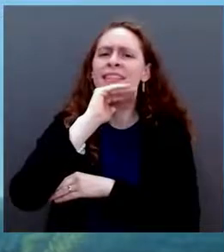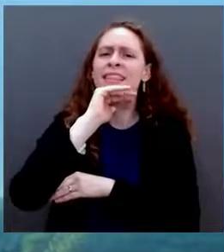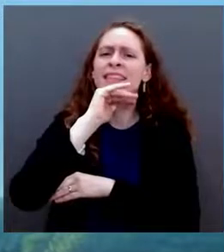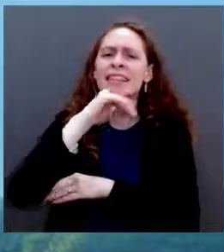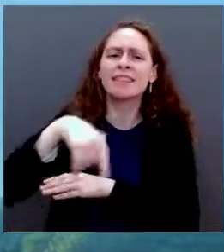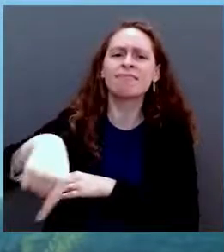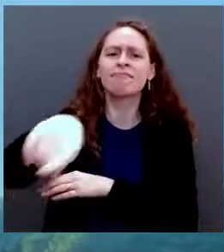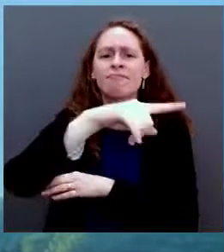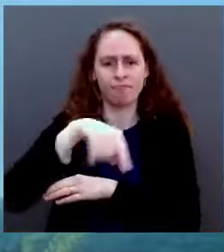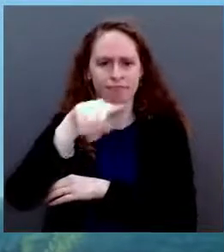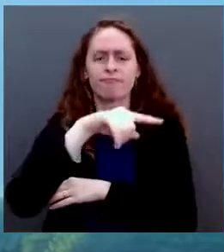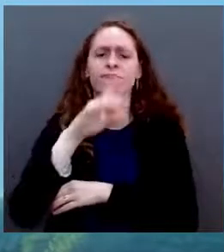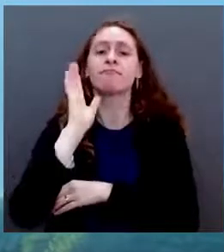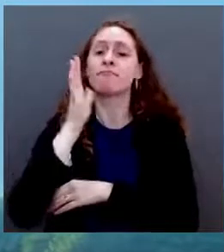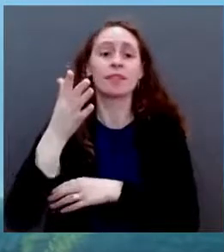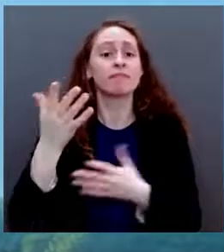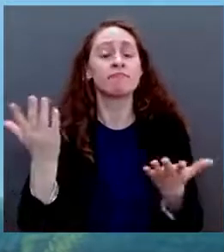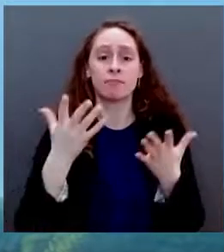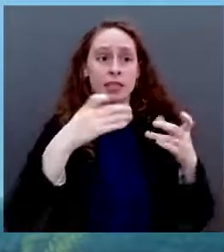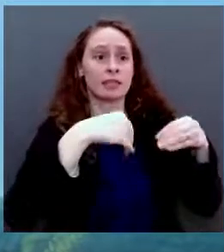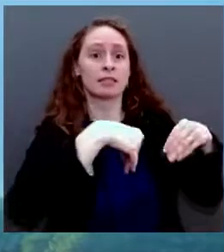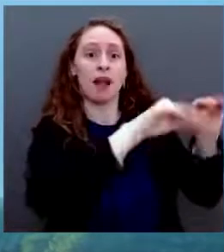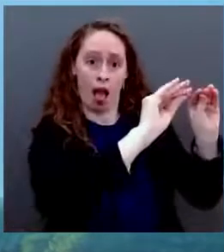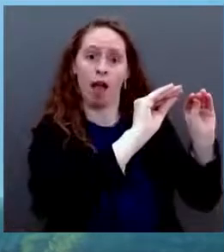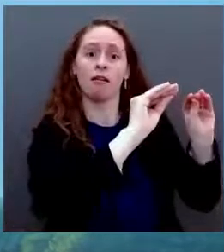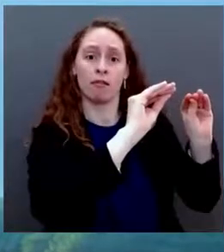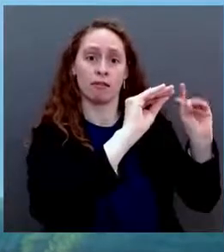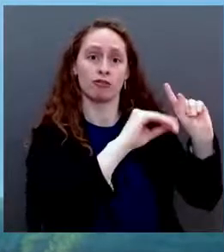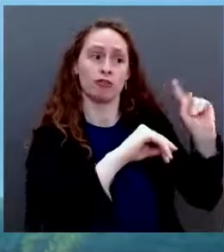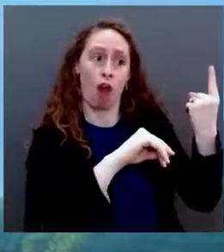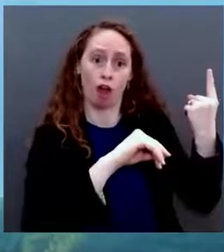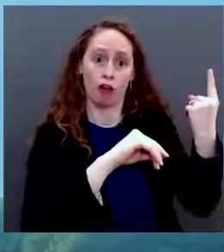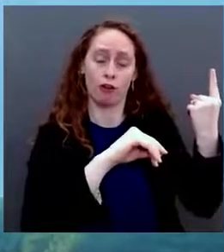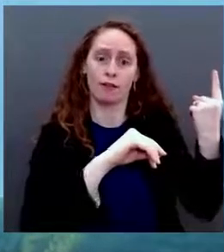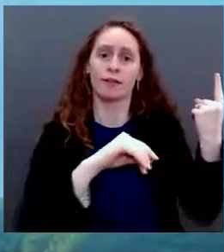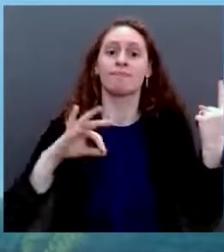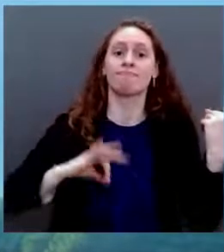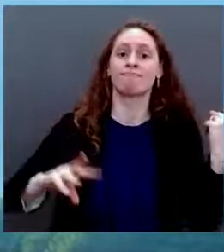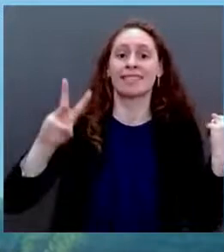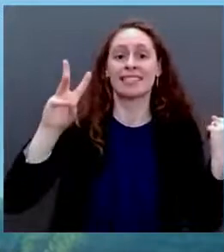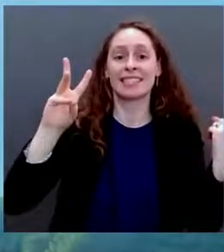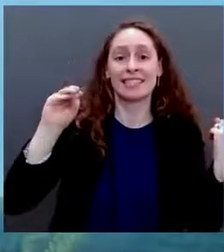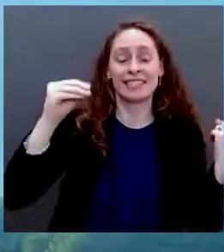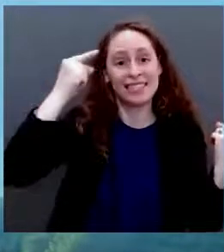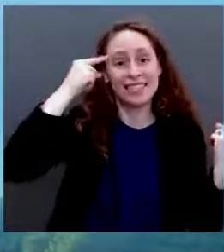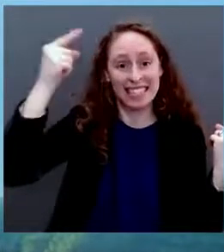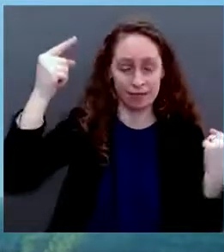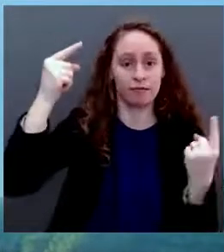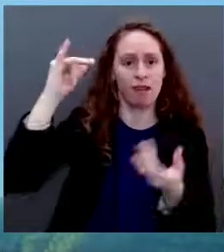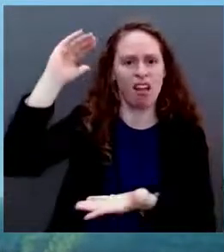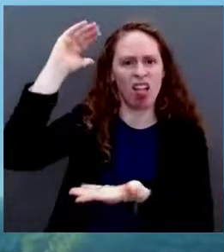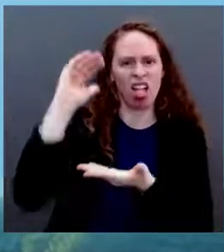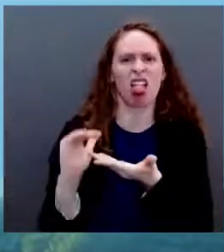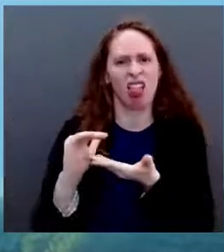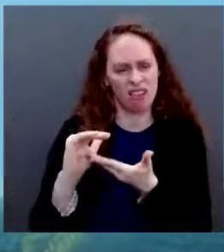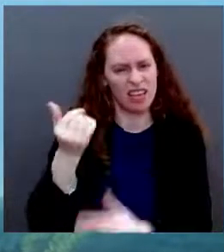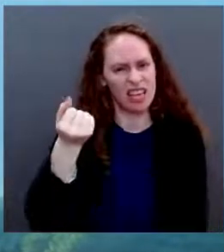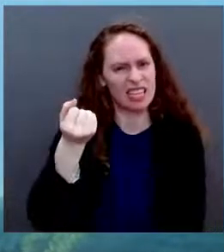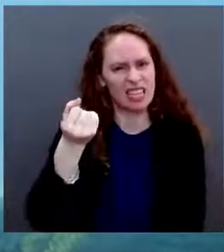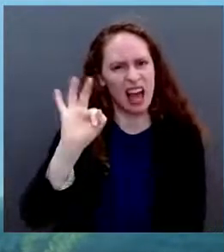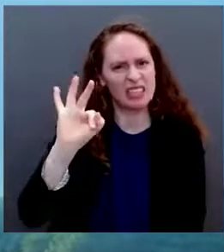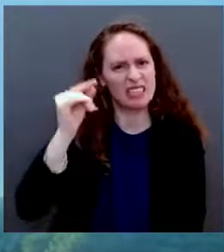And the big companies are making massive profits. While their profits go up, the prices you see at the grocery stores go up